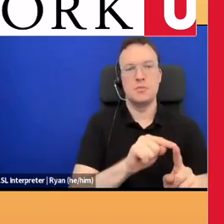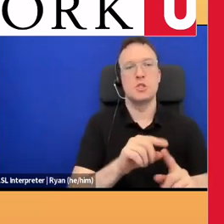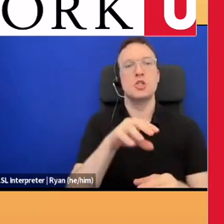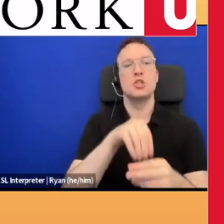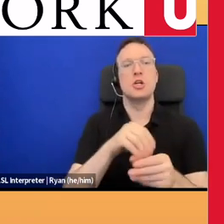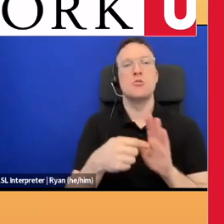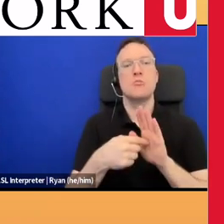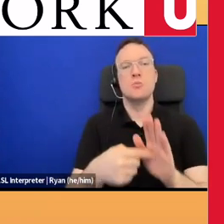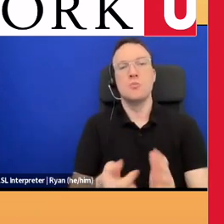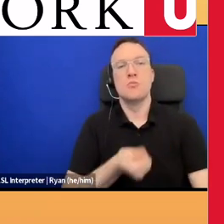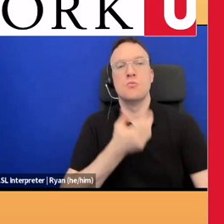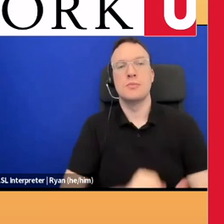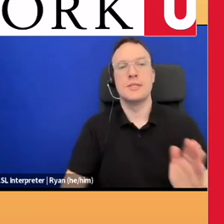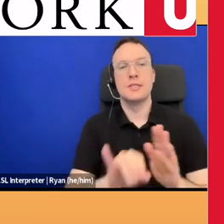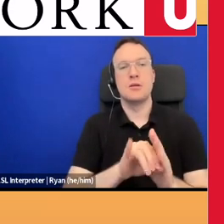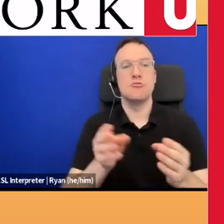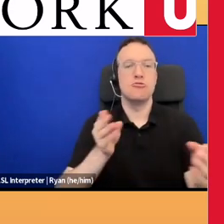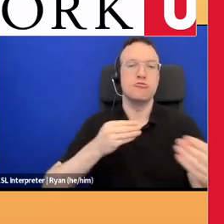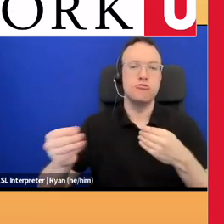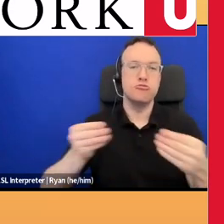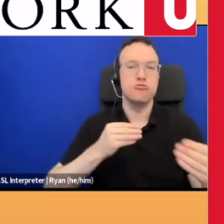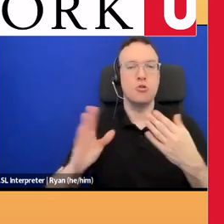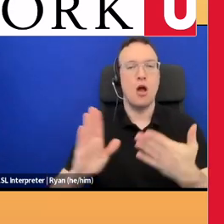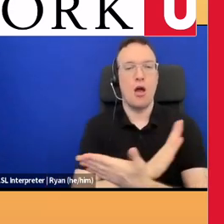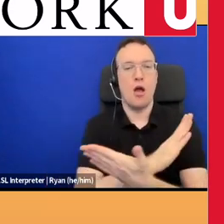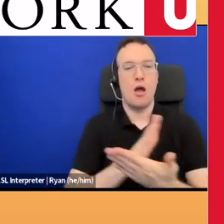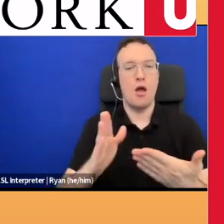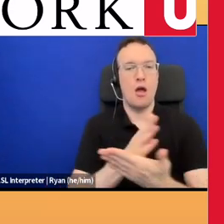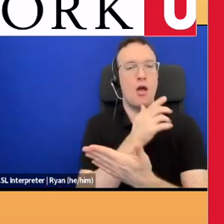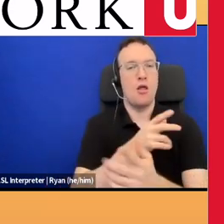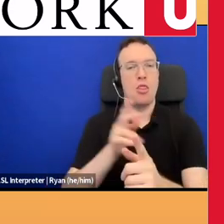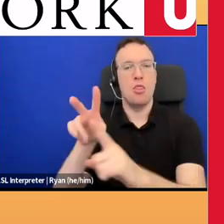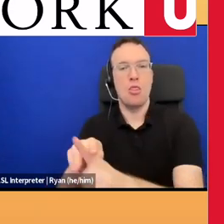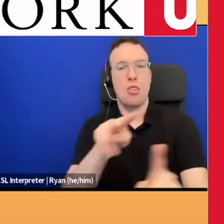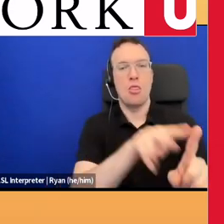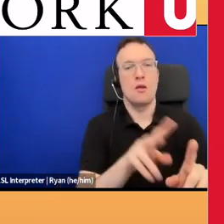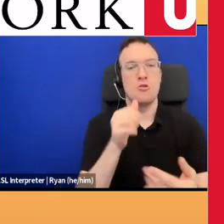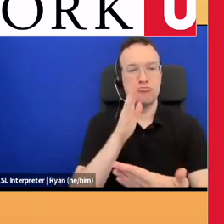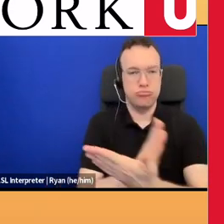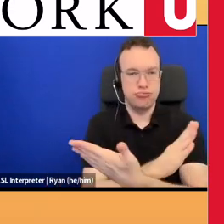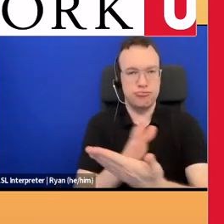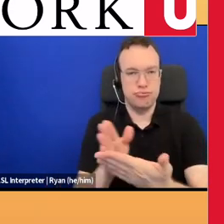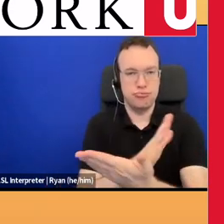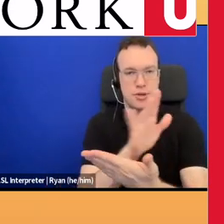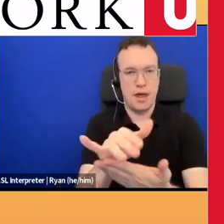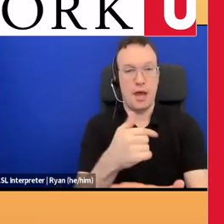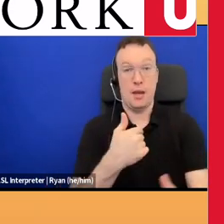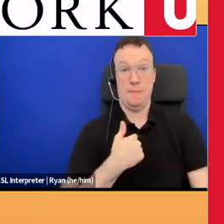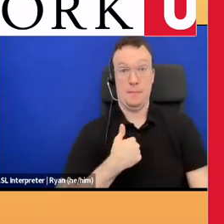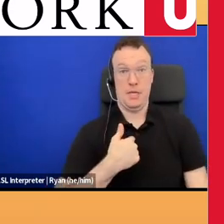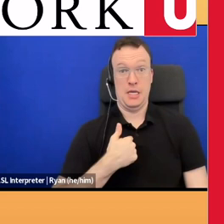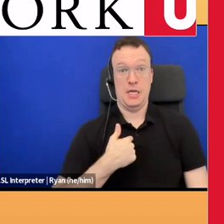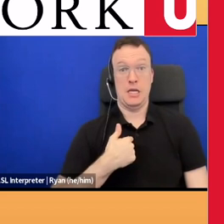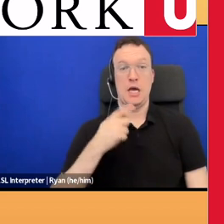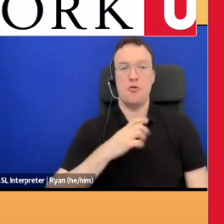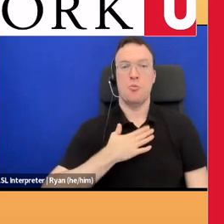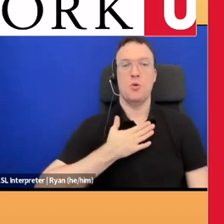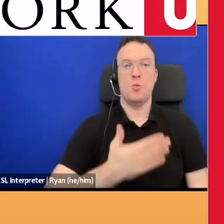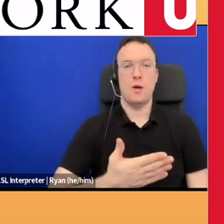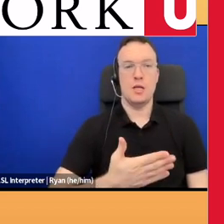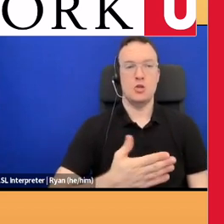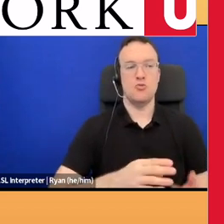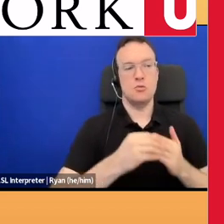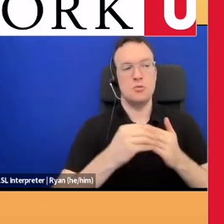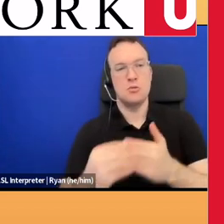and identifications are fluid and unpinned from normative gender categories, I must be willing to advance